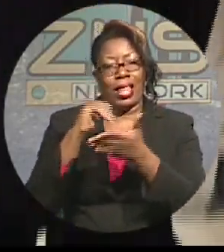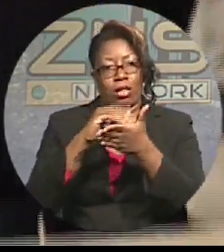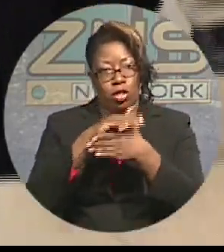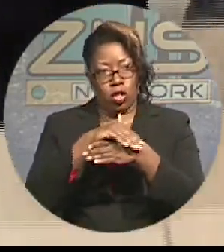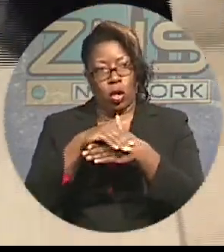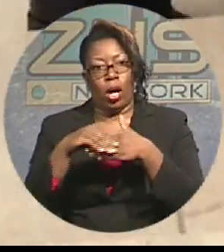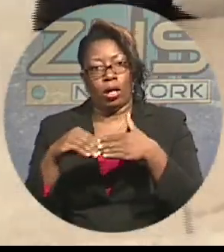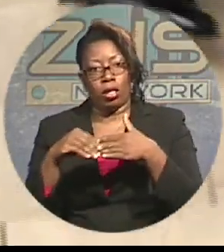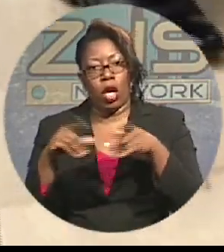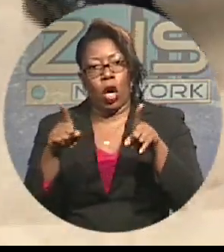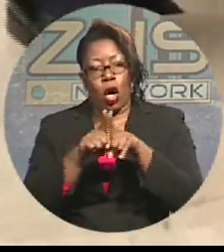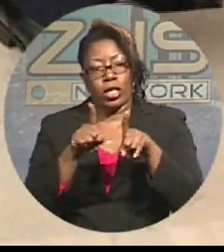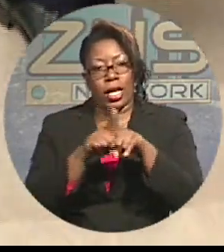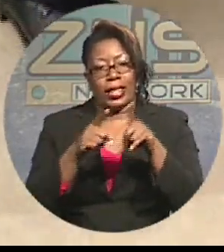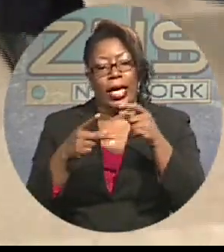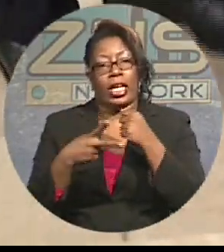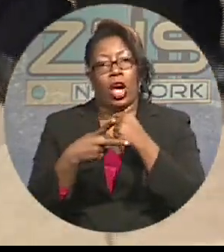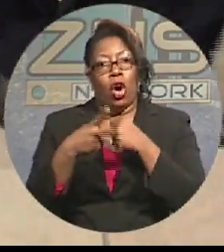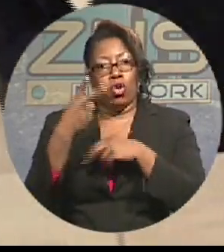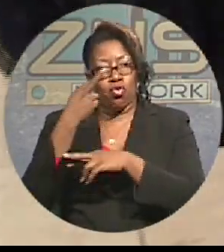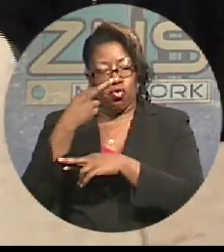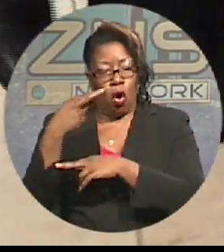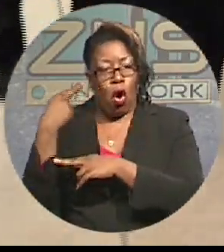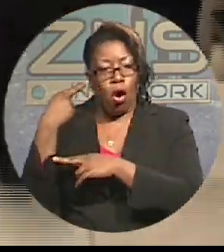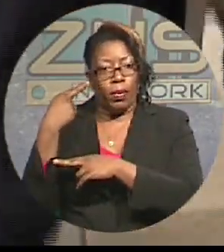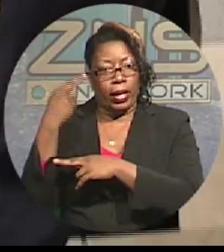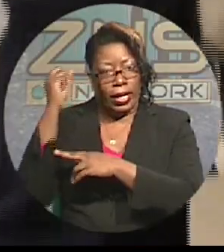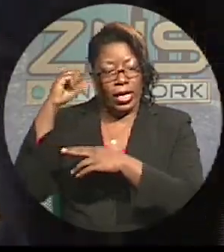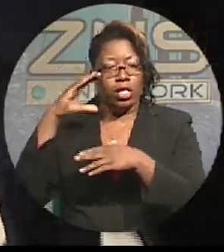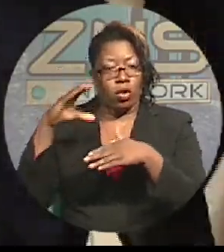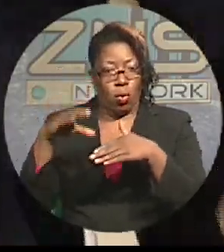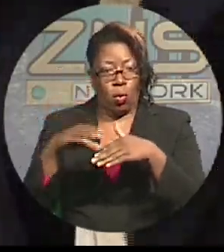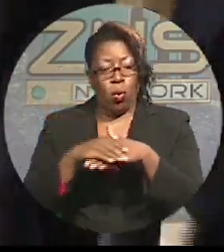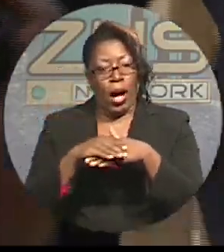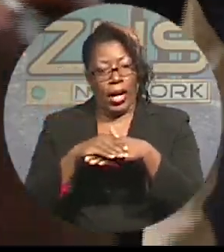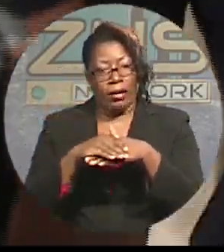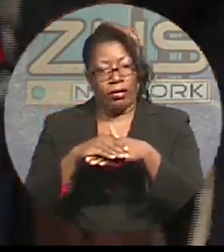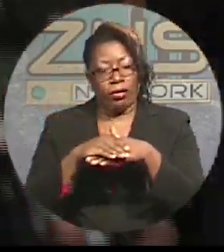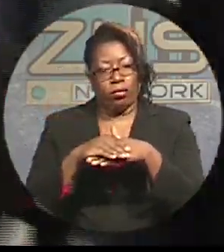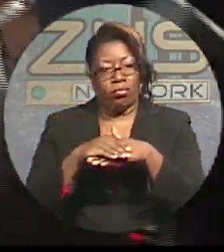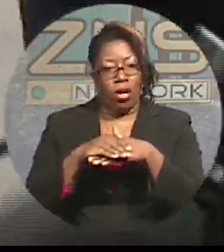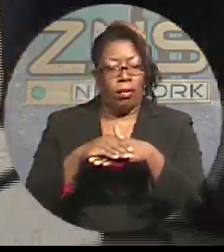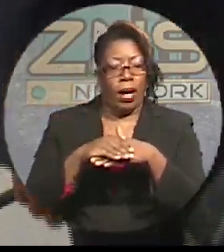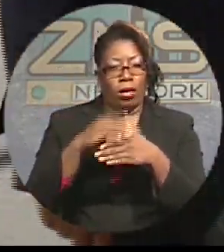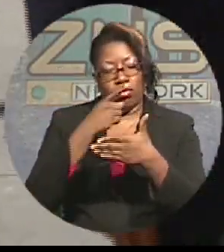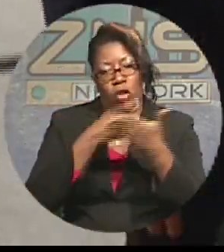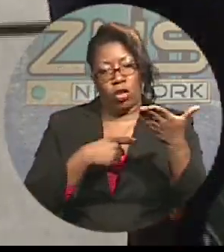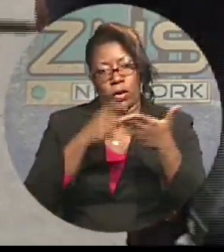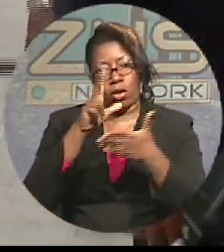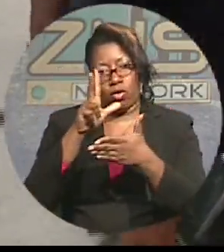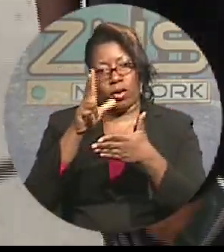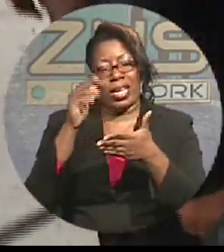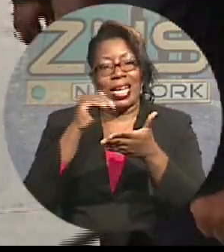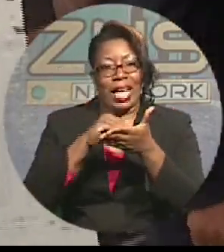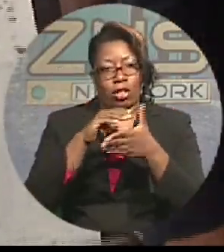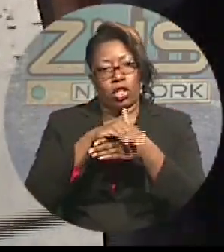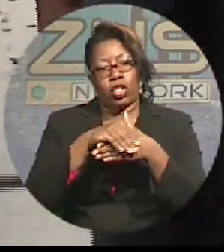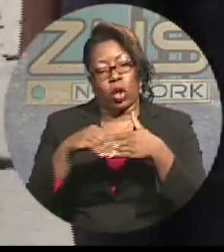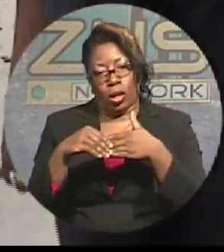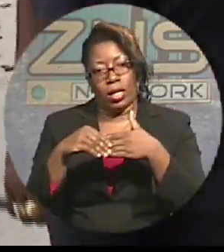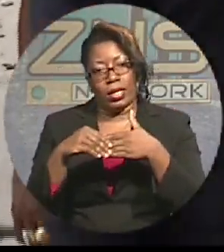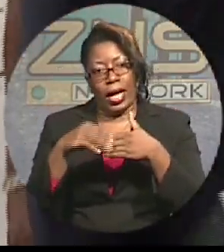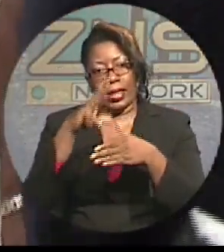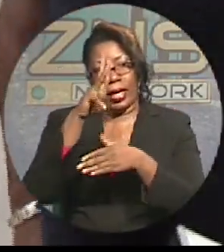show that they robbed the DPM's wife, Anne Marie Davis, at gunpoint of just under $3,000 and the DPM's aide,